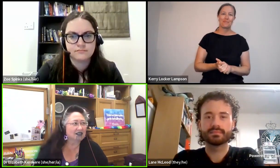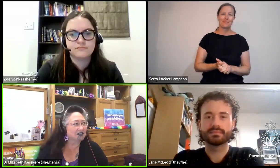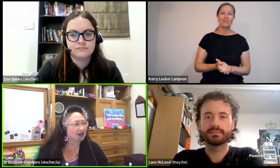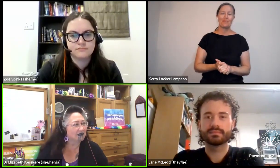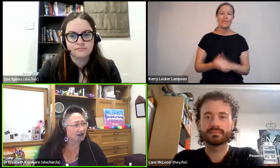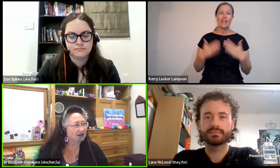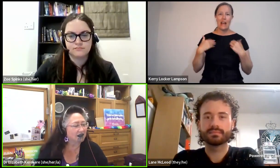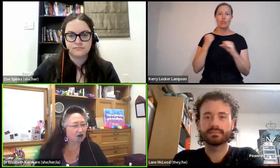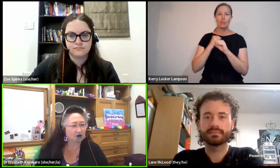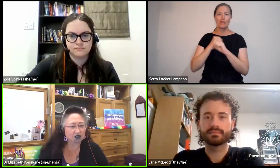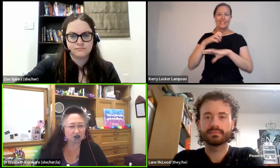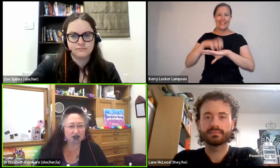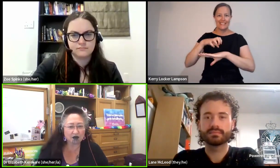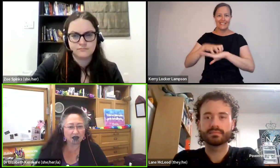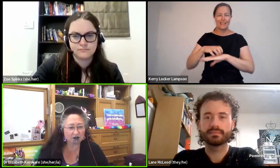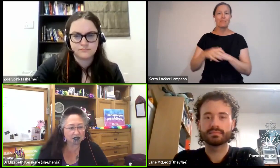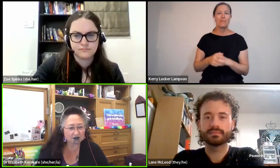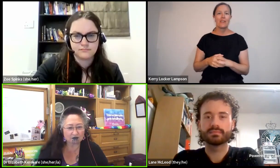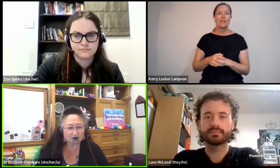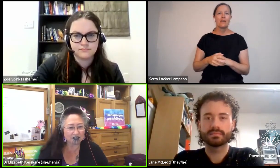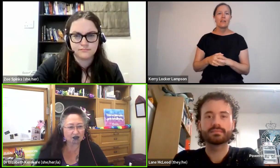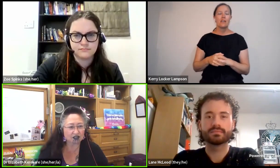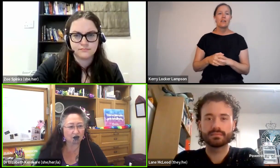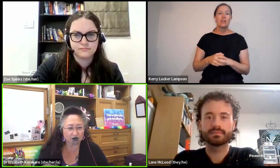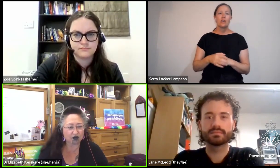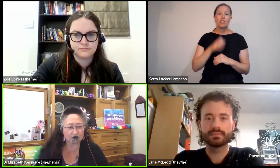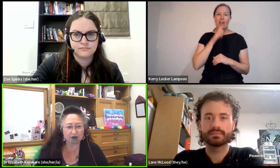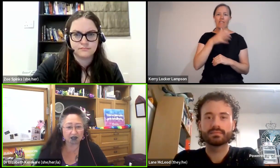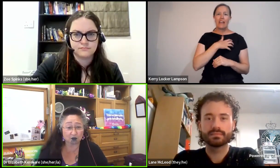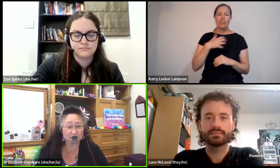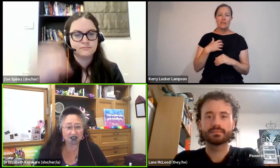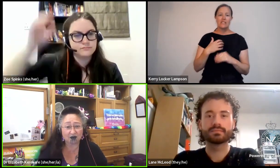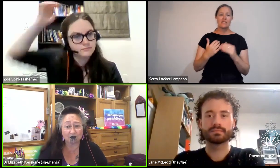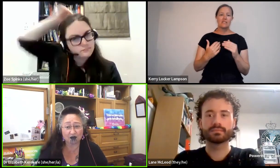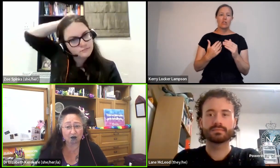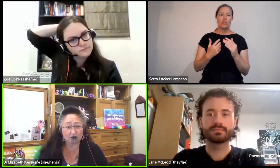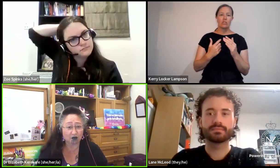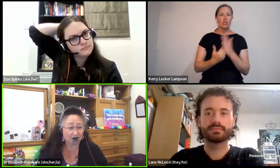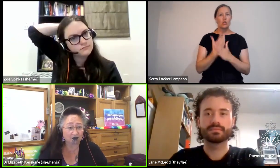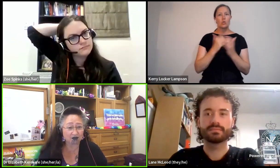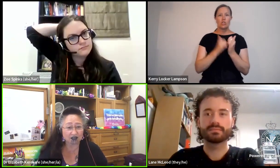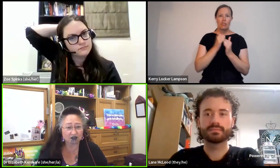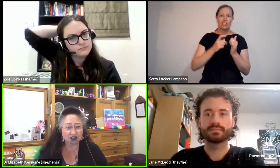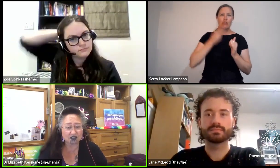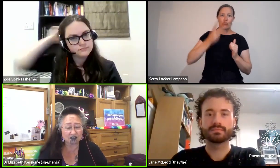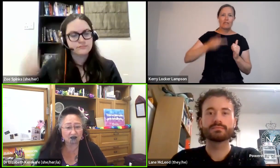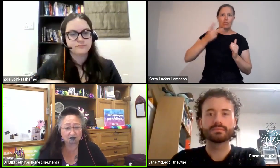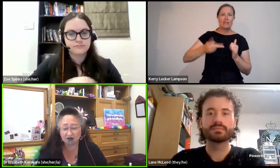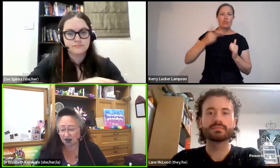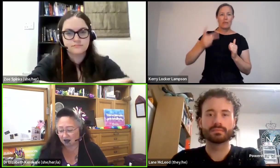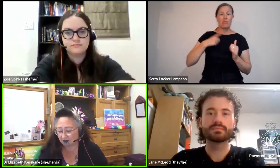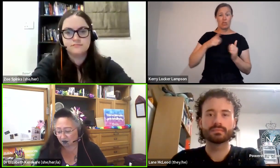it gets a little frustrating when governments restructure over and over, because it wasn't that long ago before that was